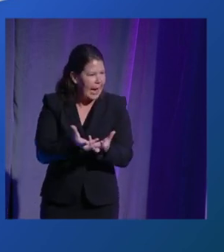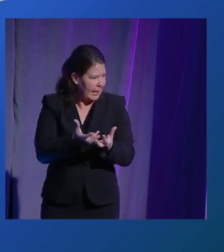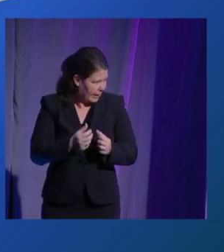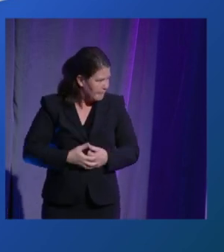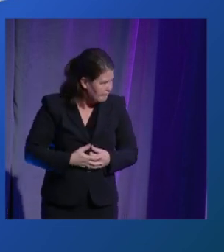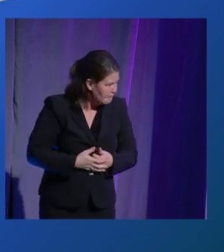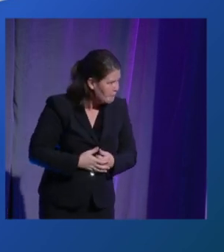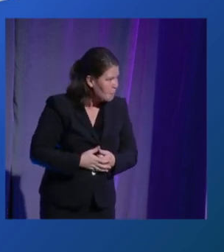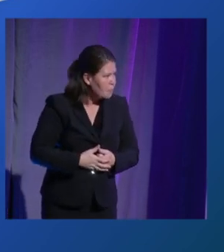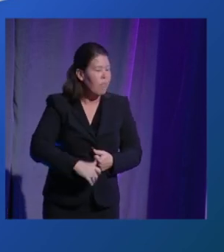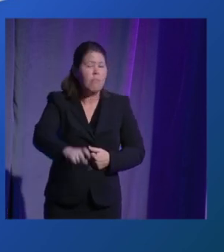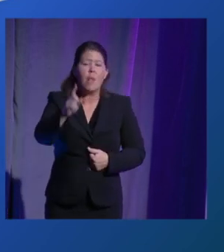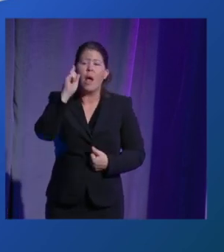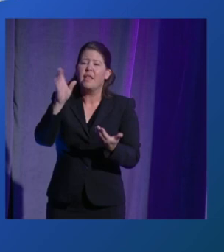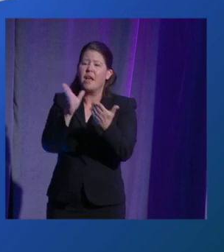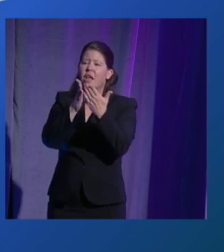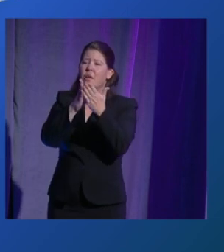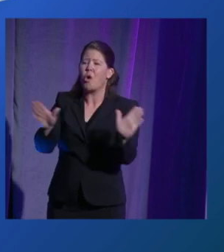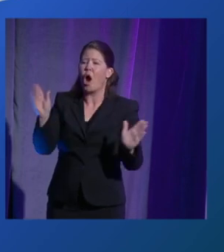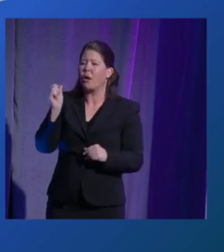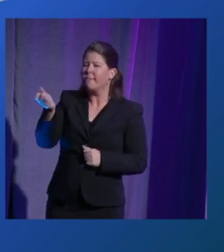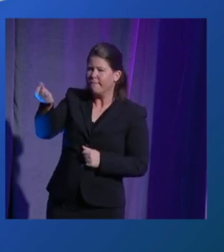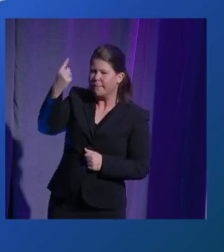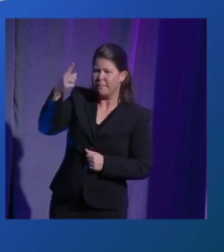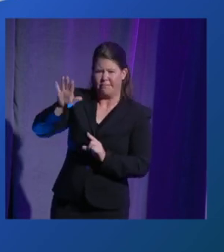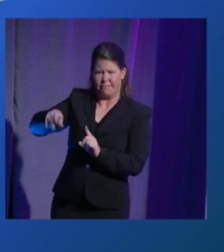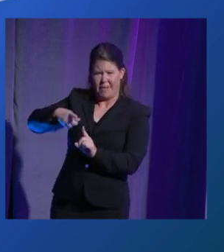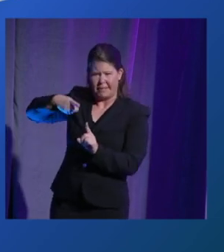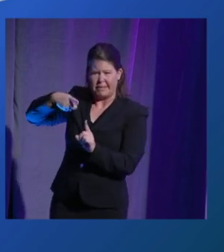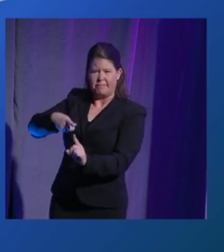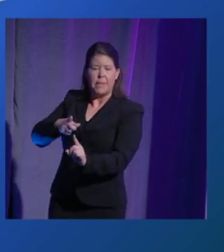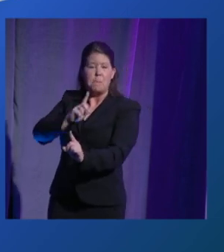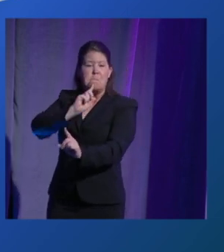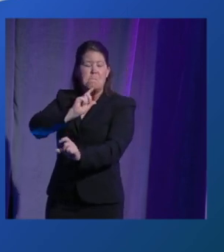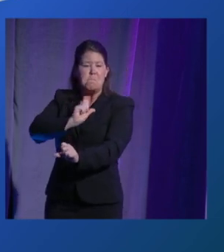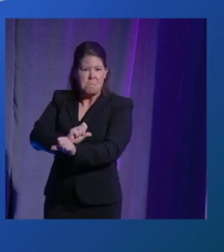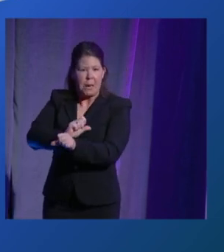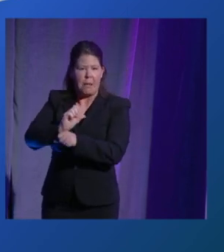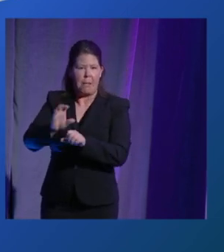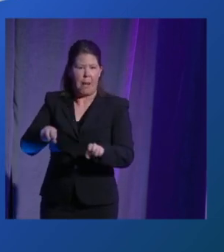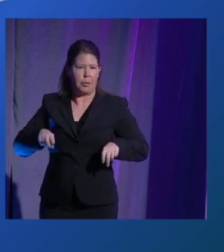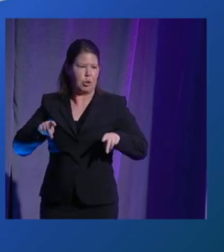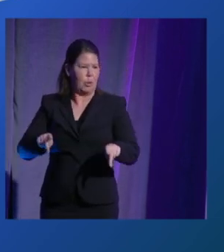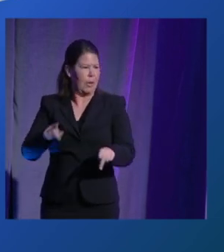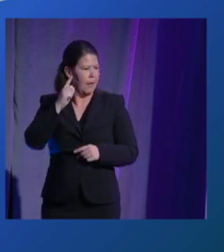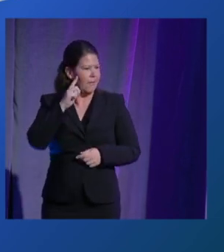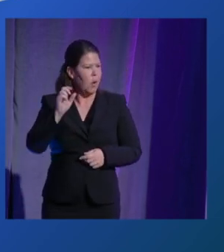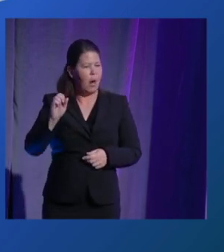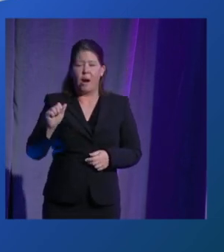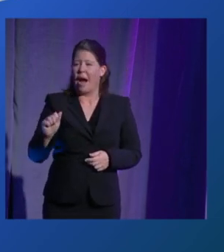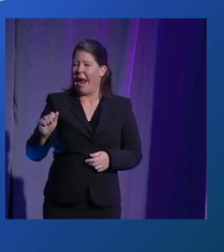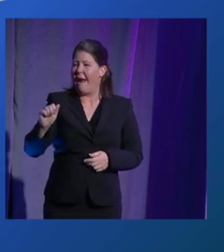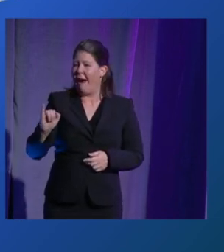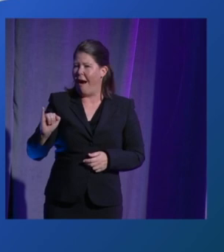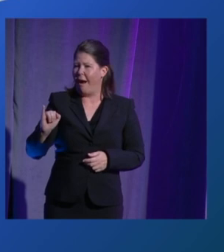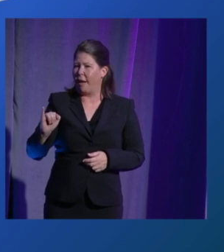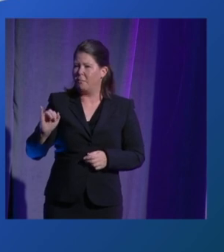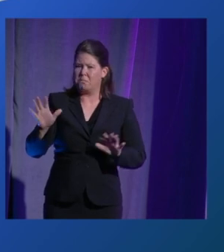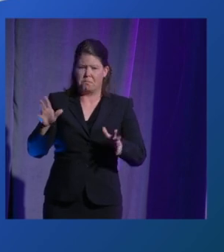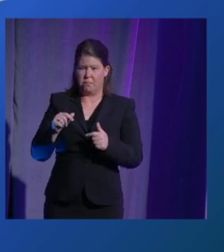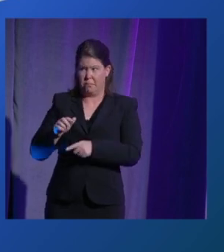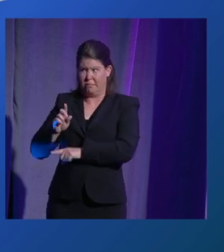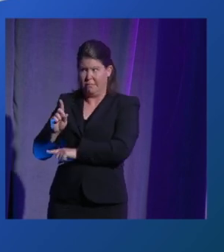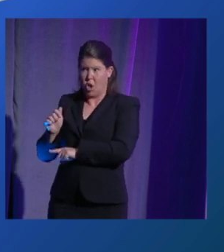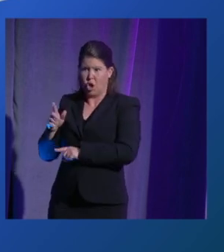context this is where I see that the real opportunities of AR air and it's not that I I disagree with anything